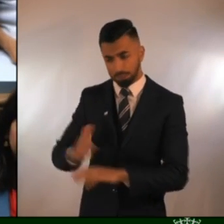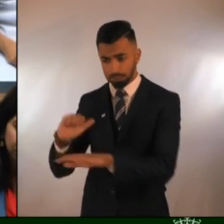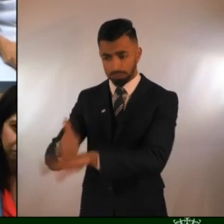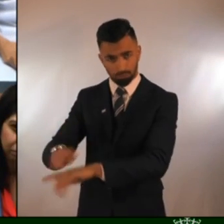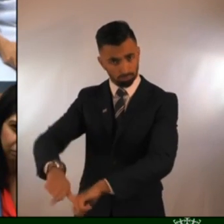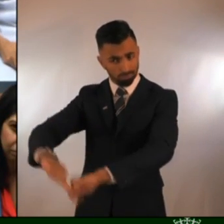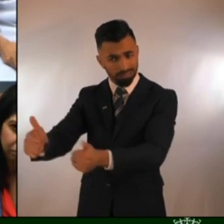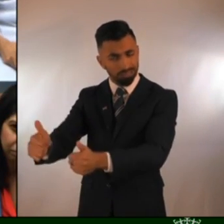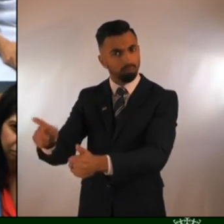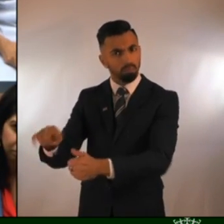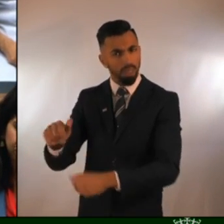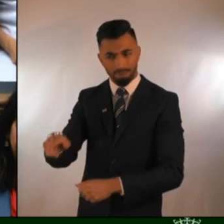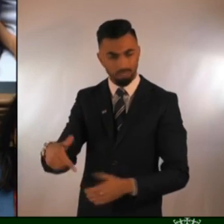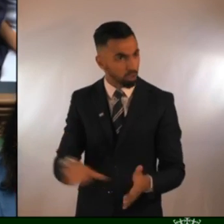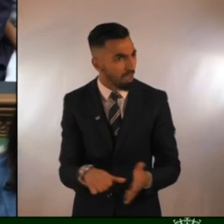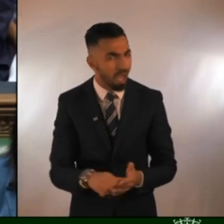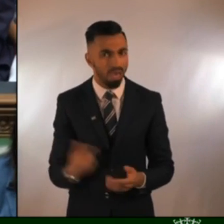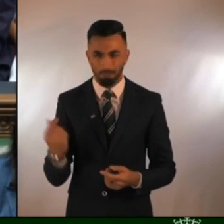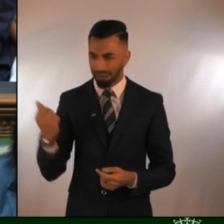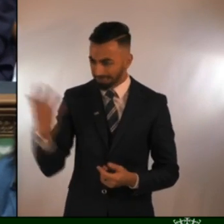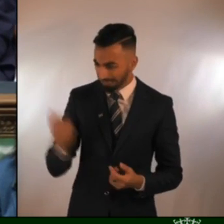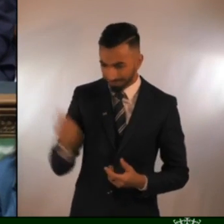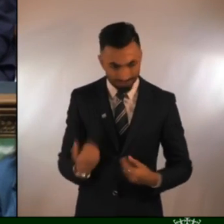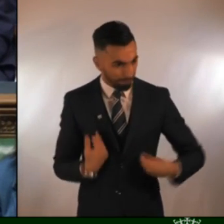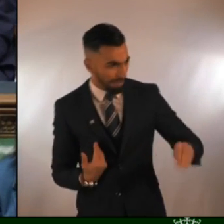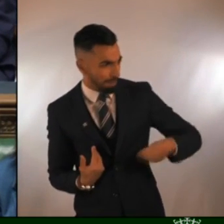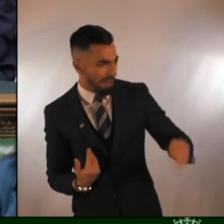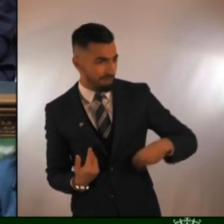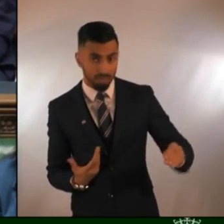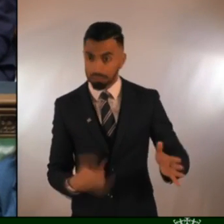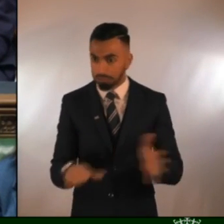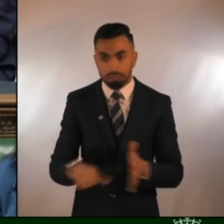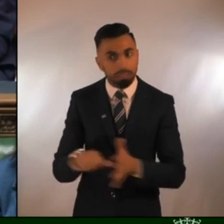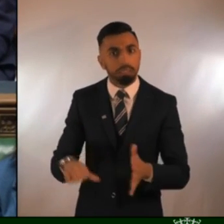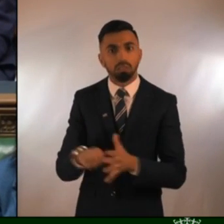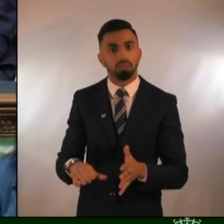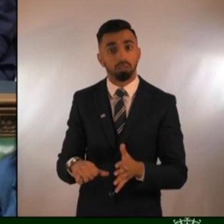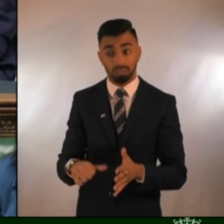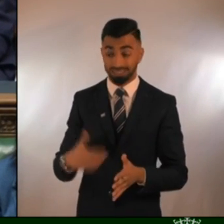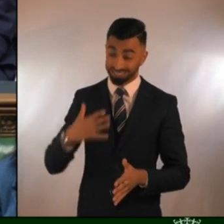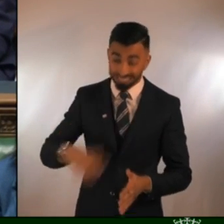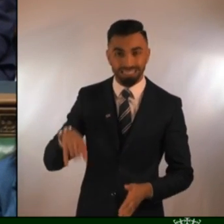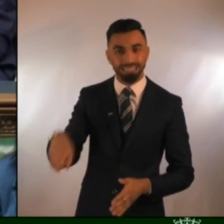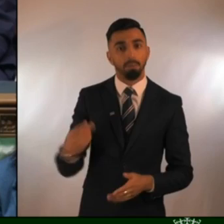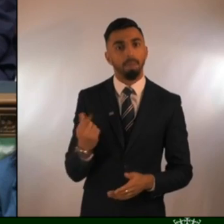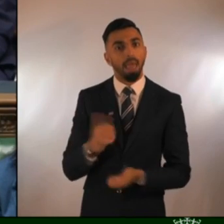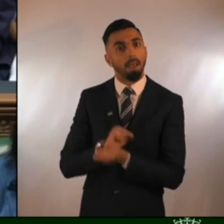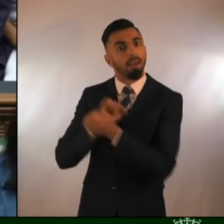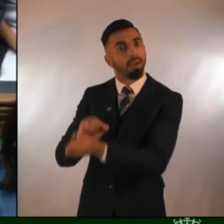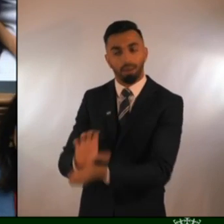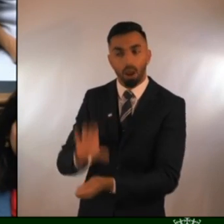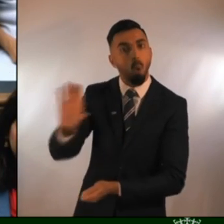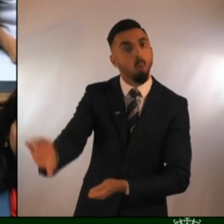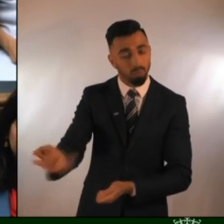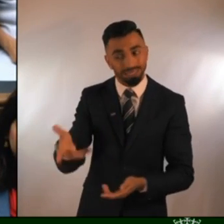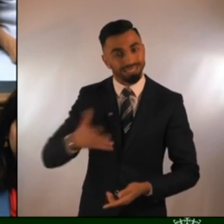salaries, pay their bills, or buy new stock. They will need loans to get through this period. So today, I'm